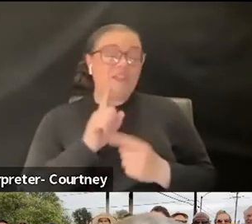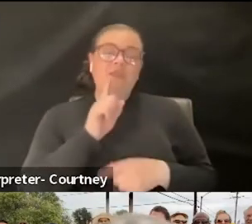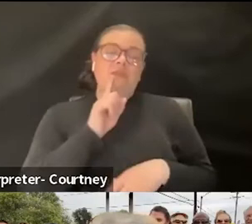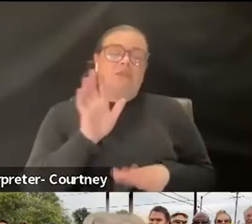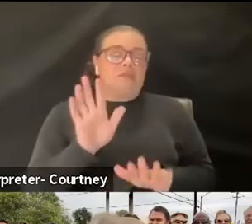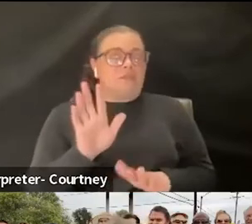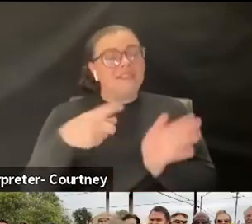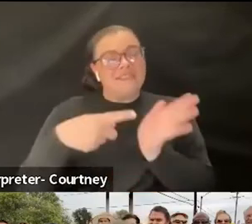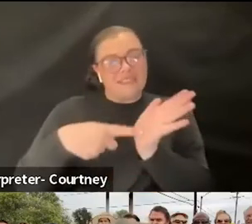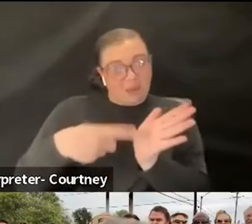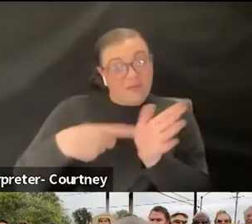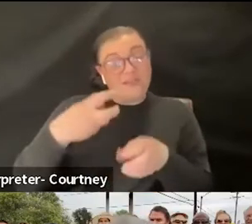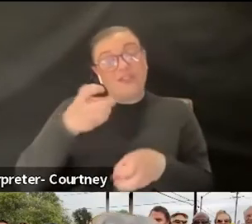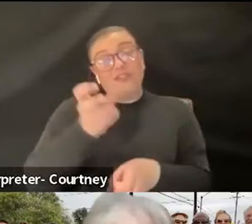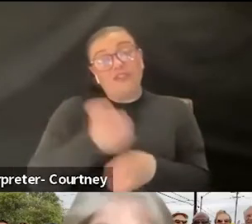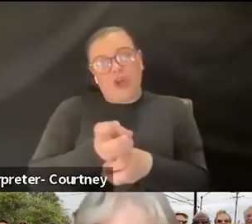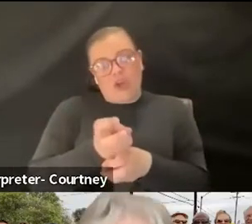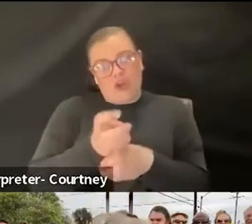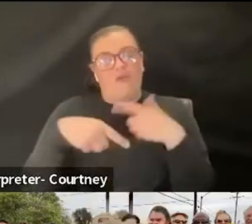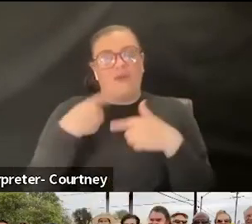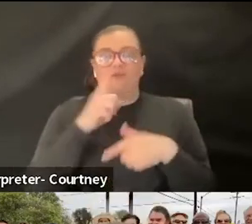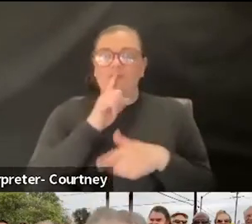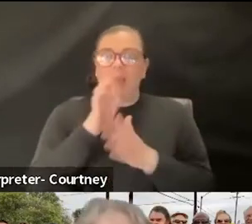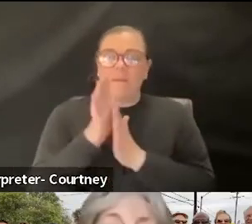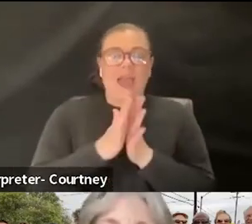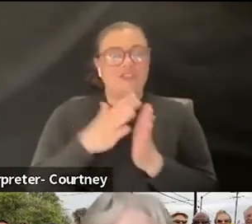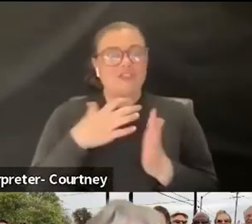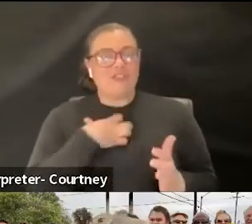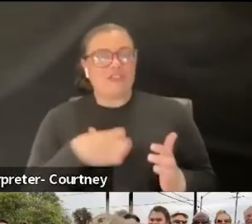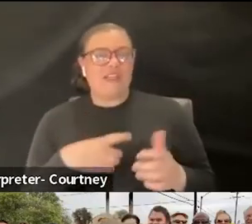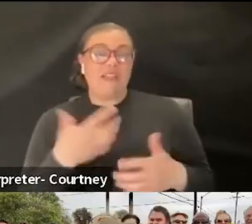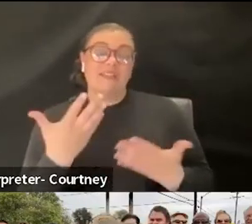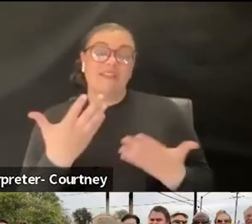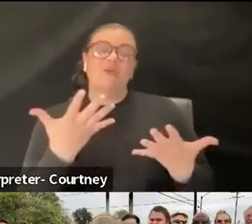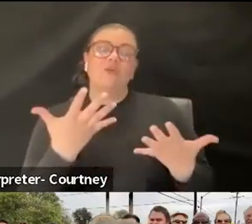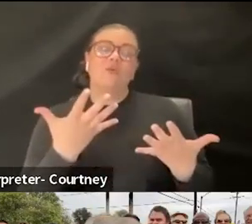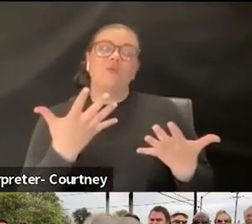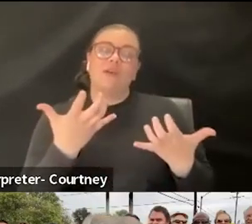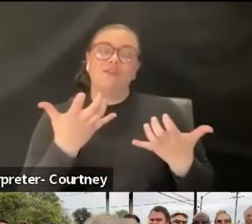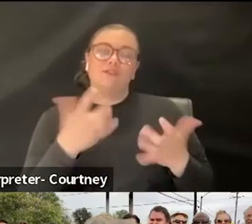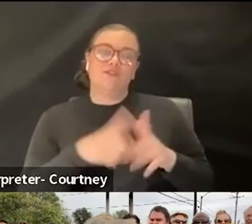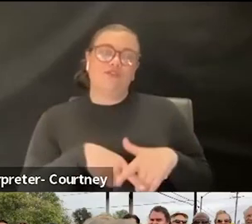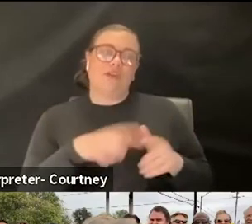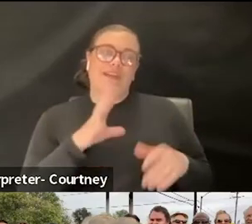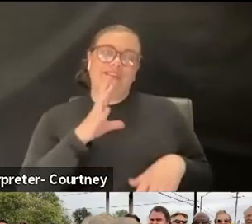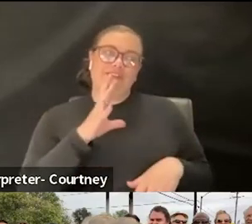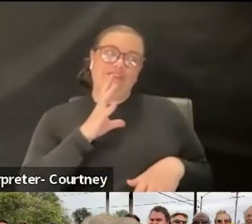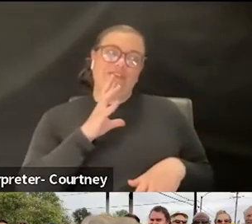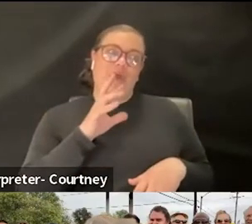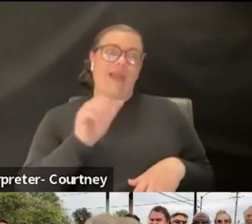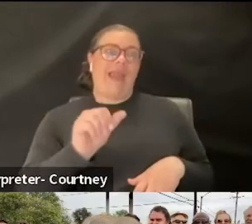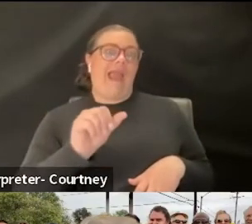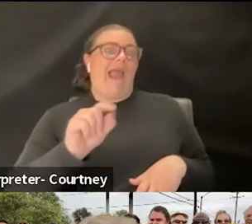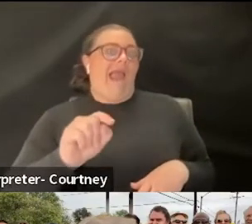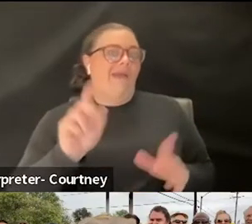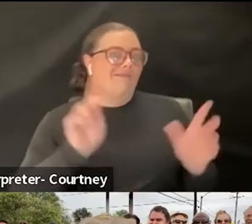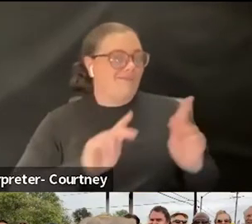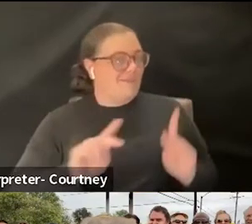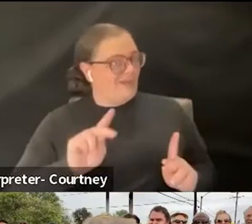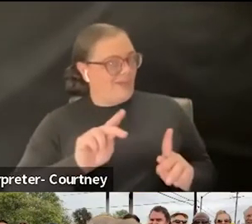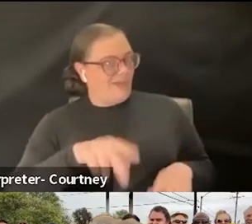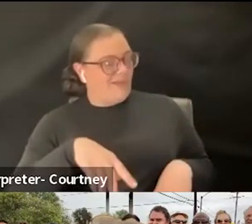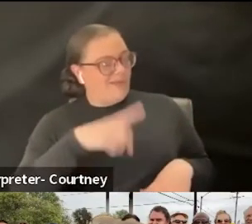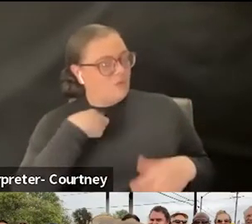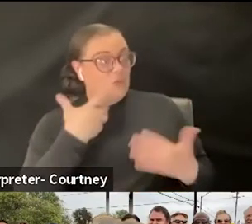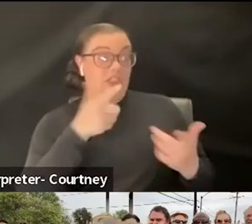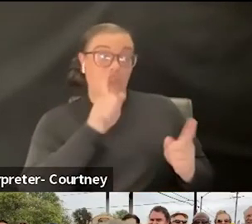people. I just want to say, here's what you should know and here's what's available. But what you really need to do is ask questions, find issues,